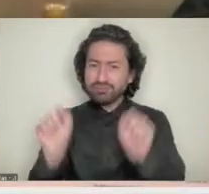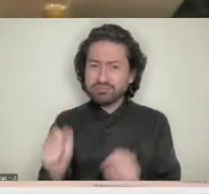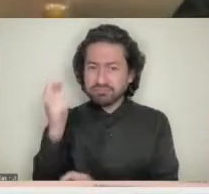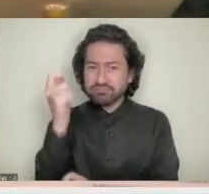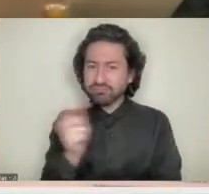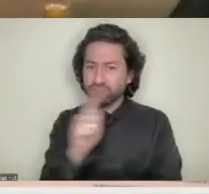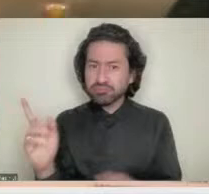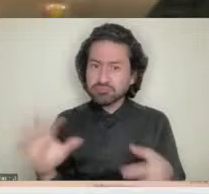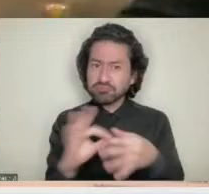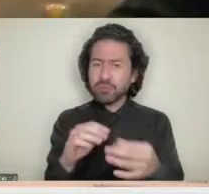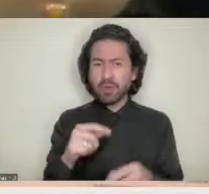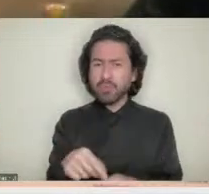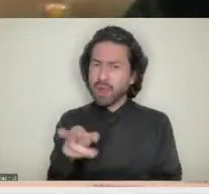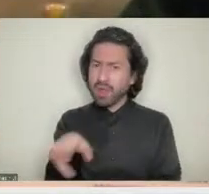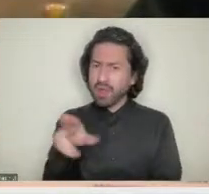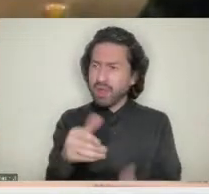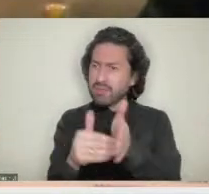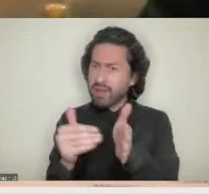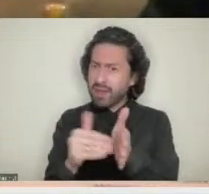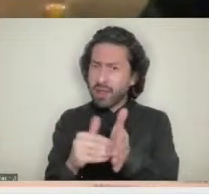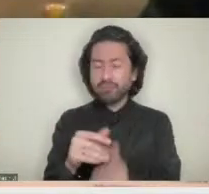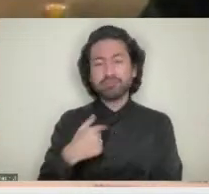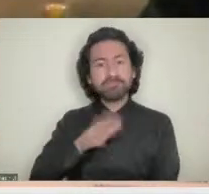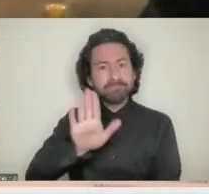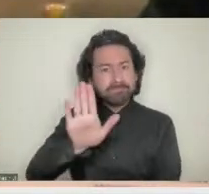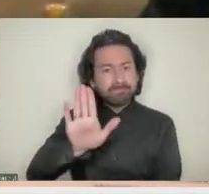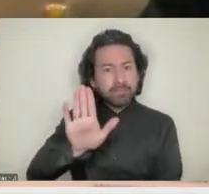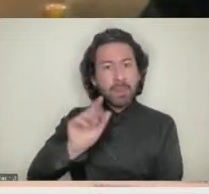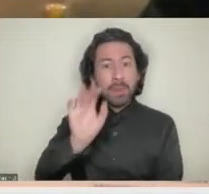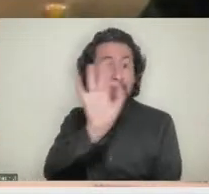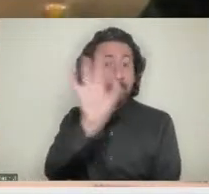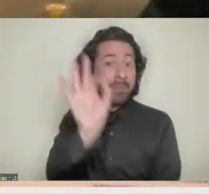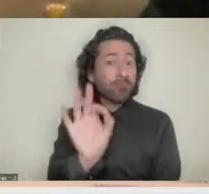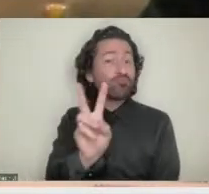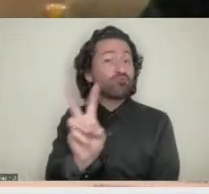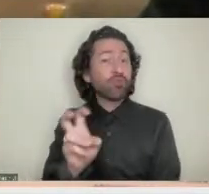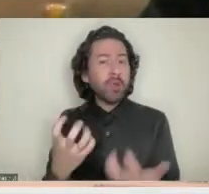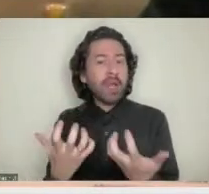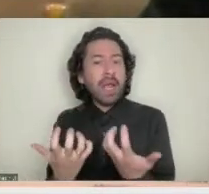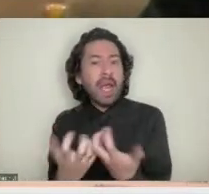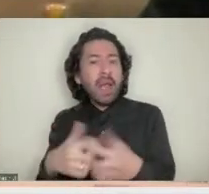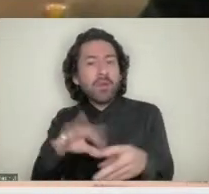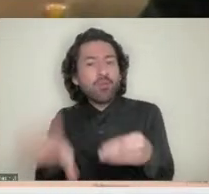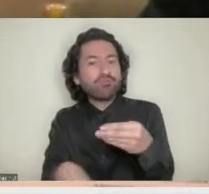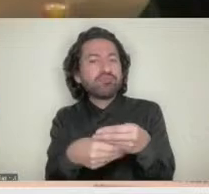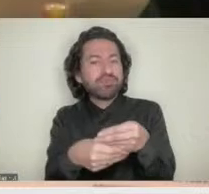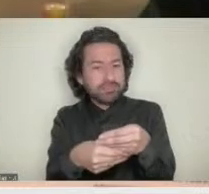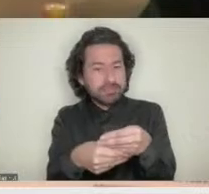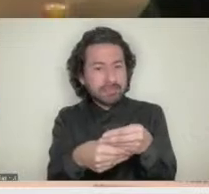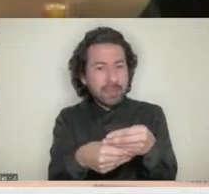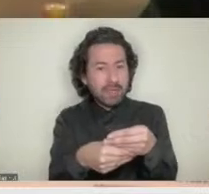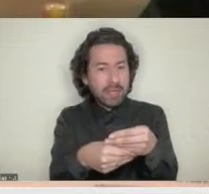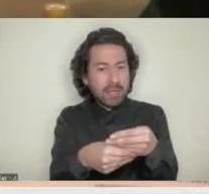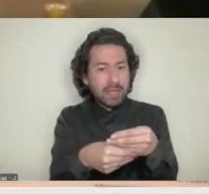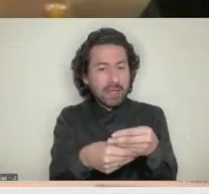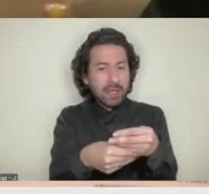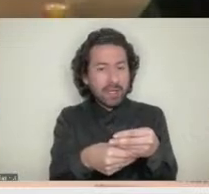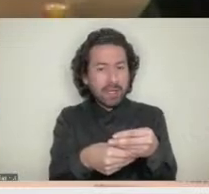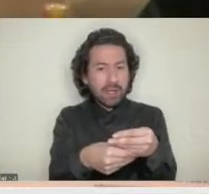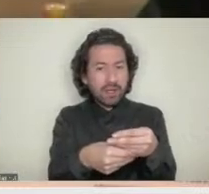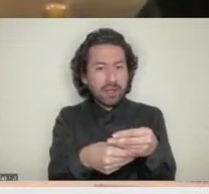design of non-contributory pension system. I have a specific question regarding the